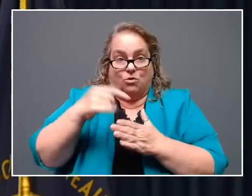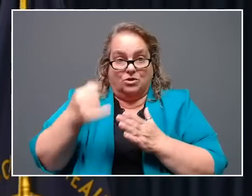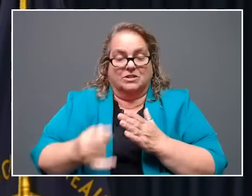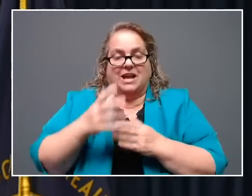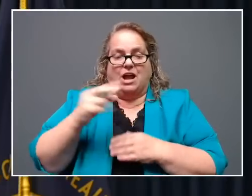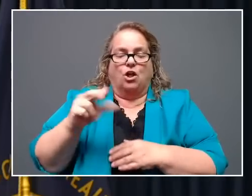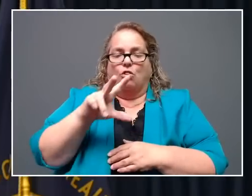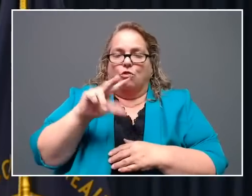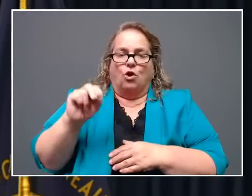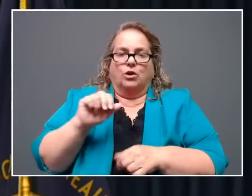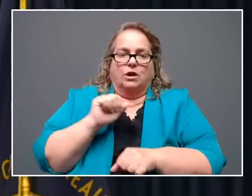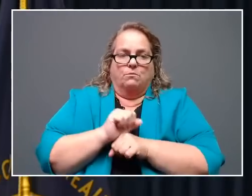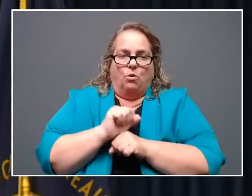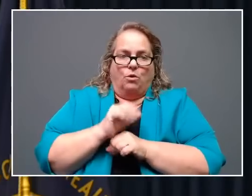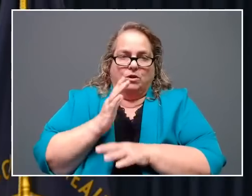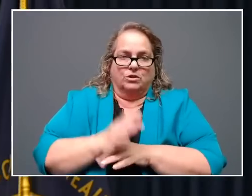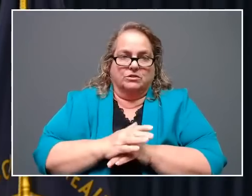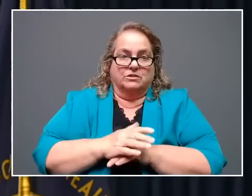the City of Russellville,